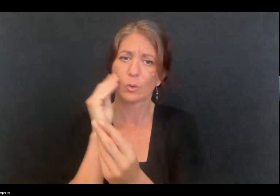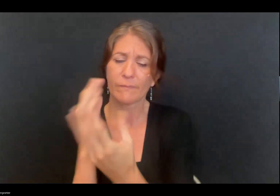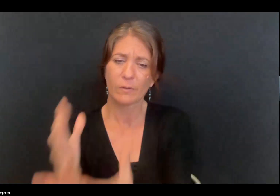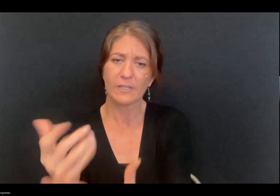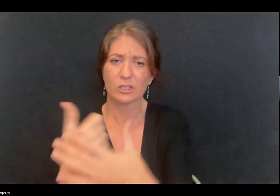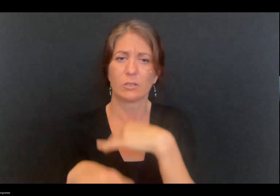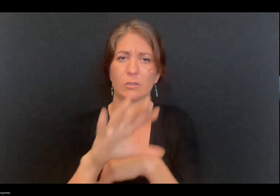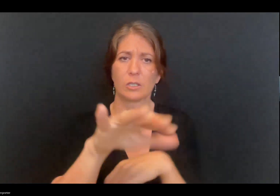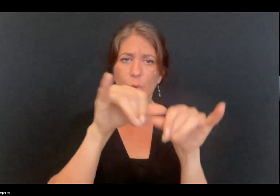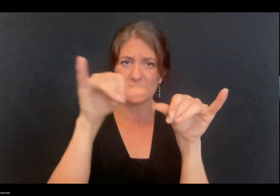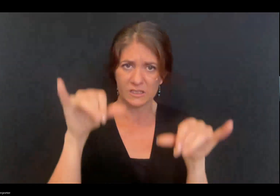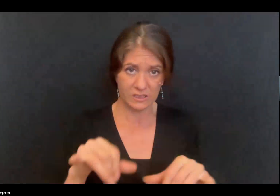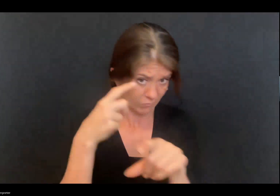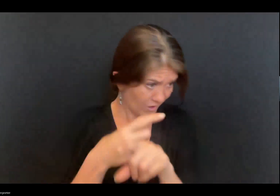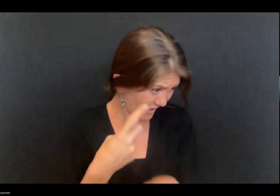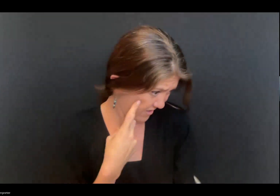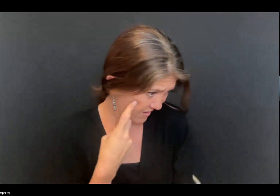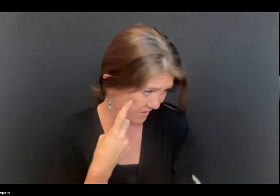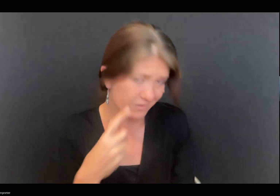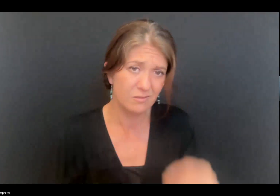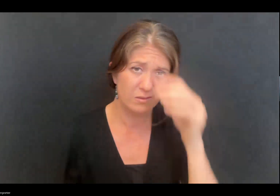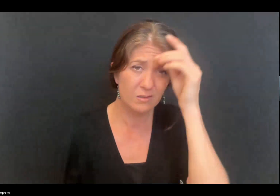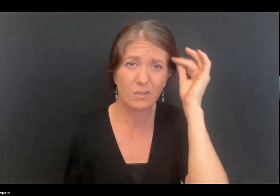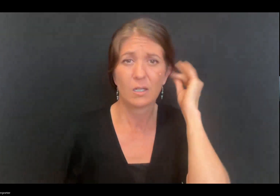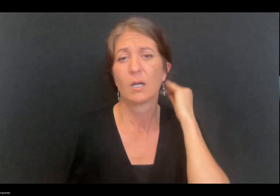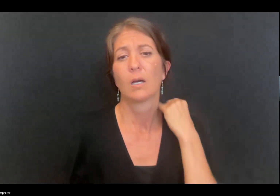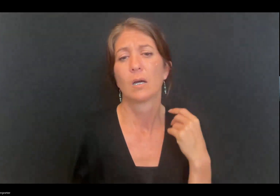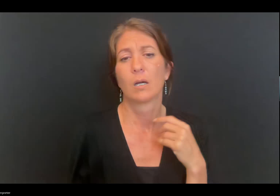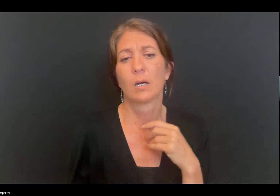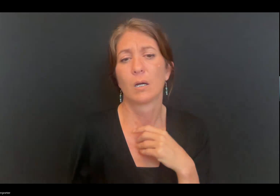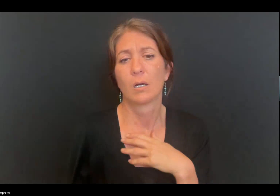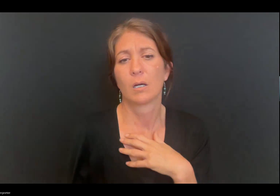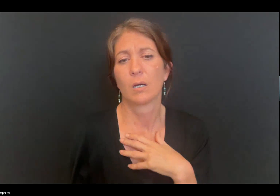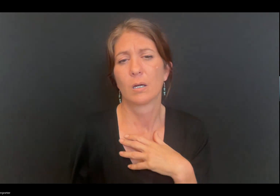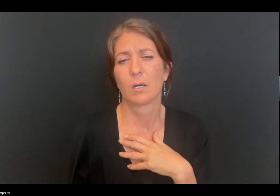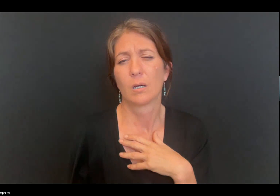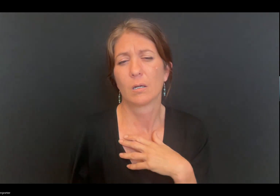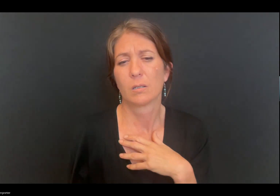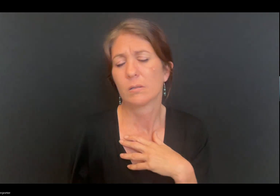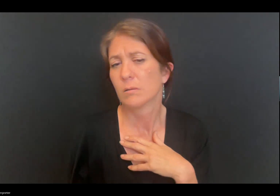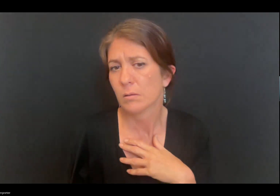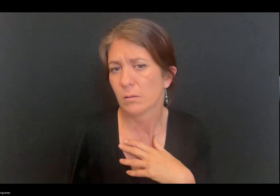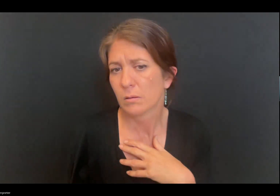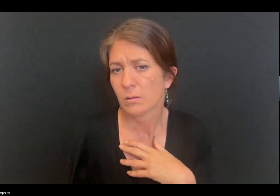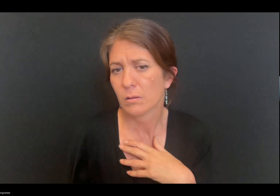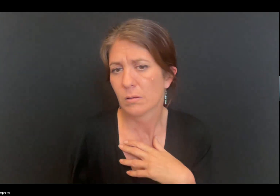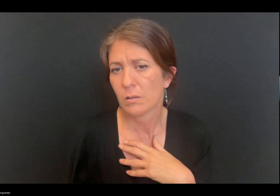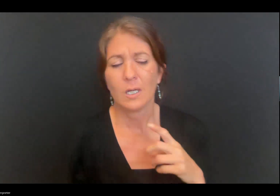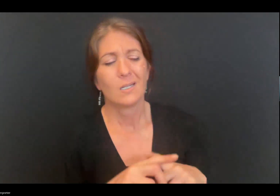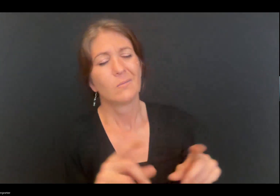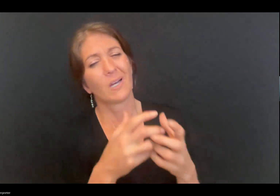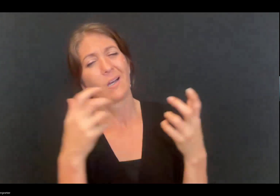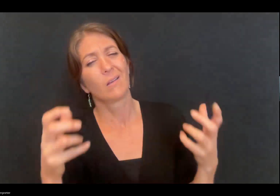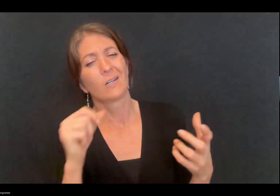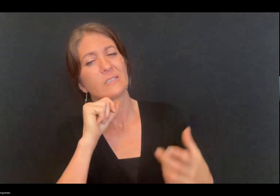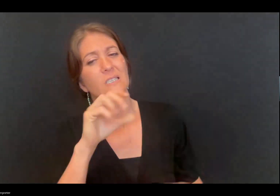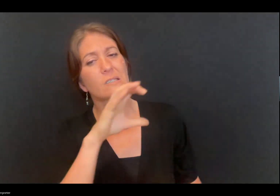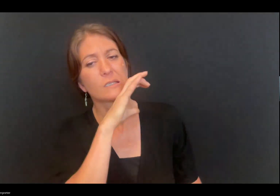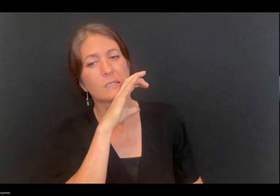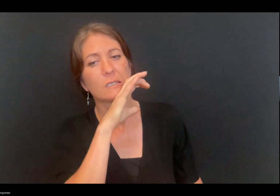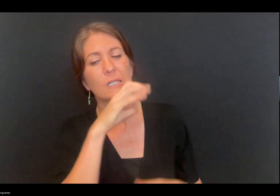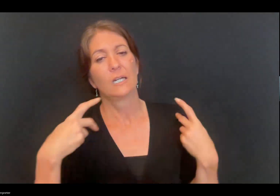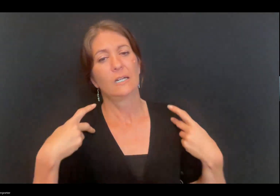system. I believe that. But if We're dealing not, with a lot of senior citizens and physically disabled members. A